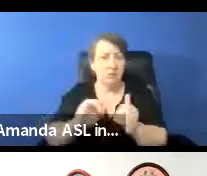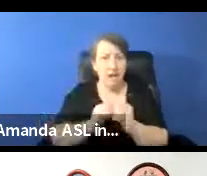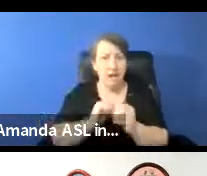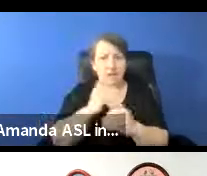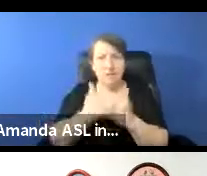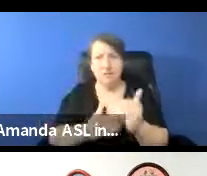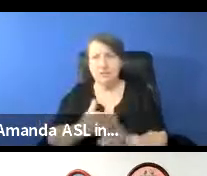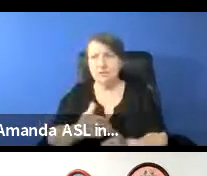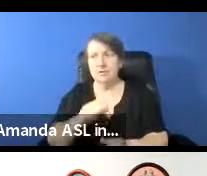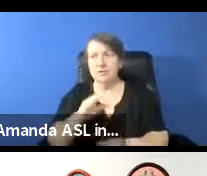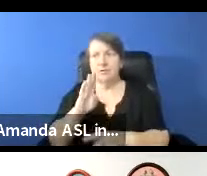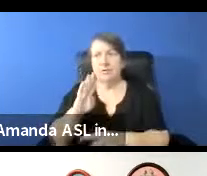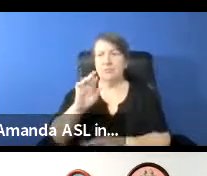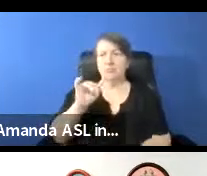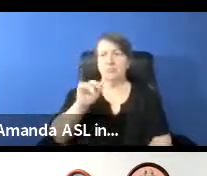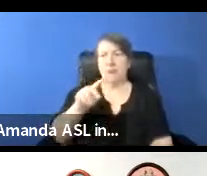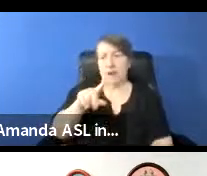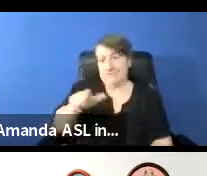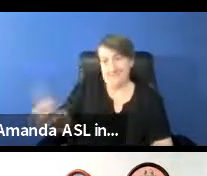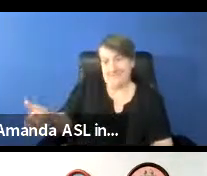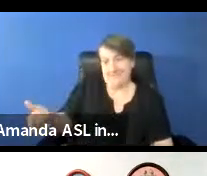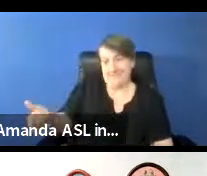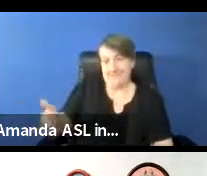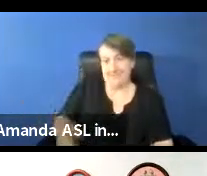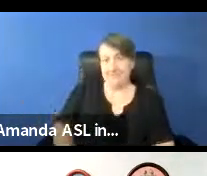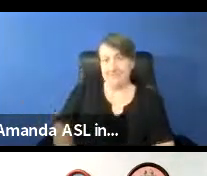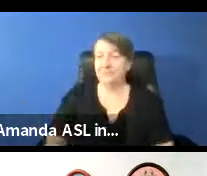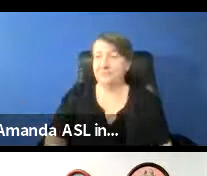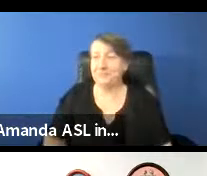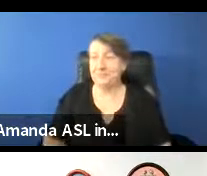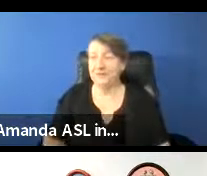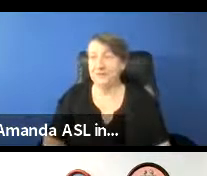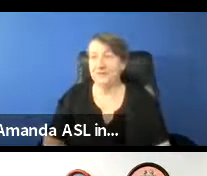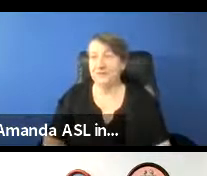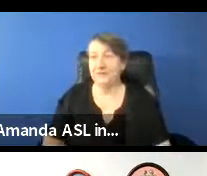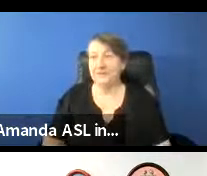Brad, I am going to punt that right to you.